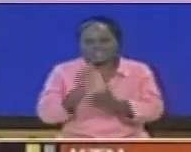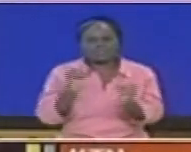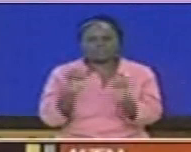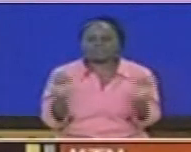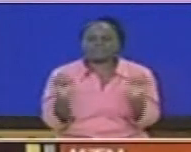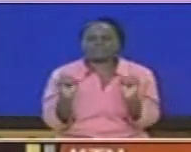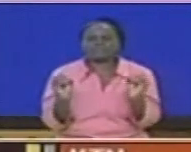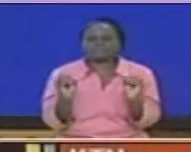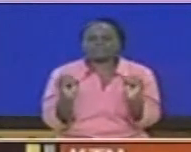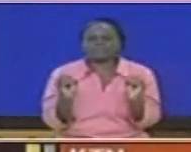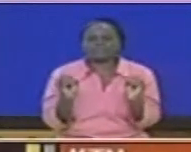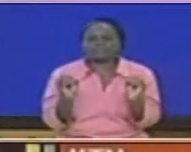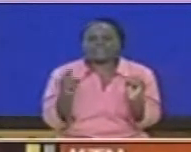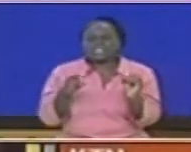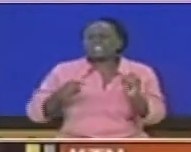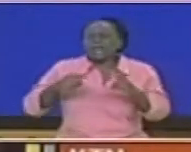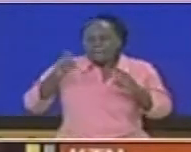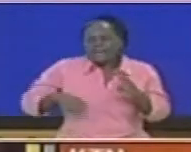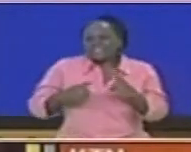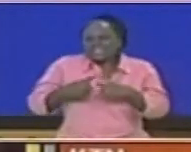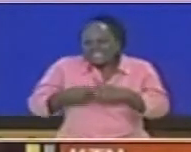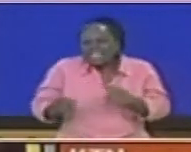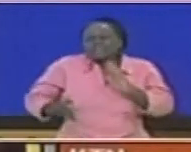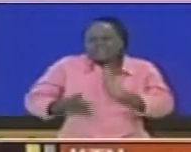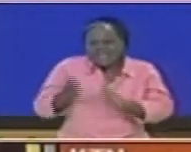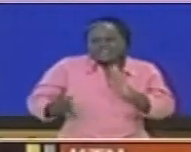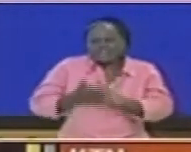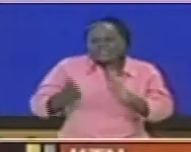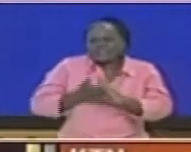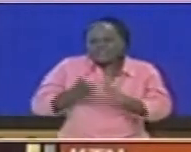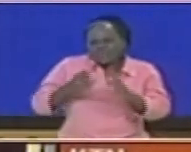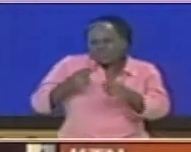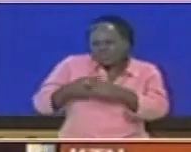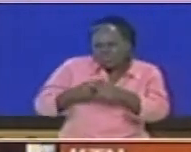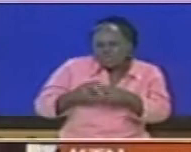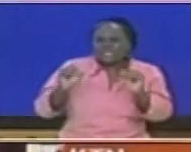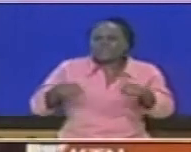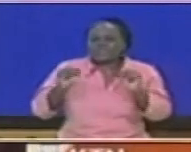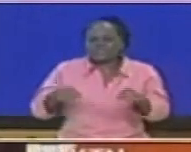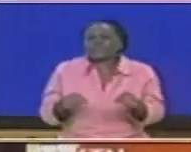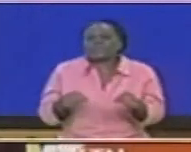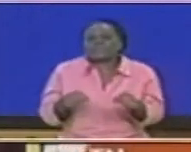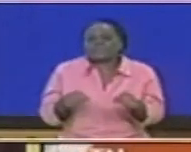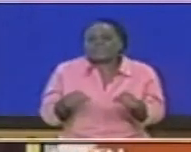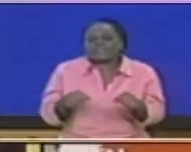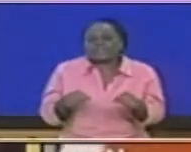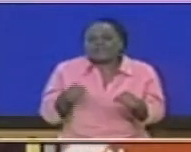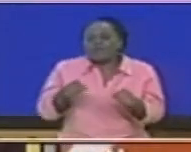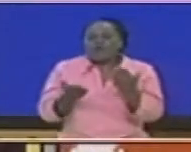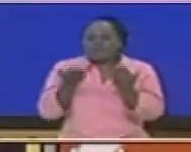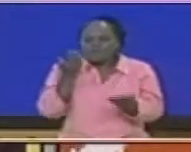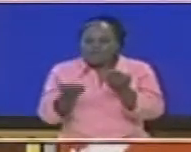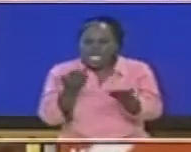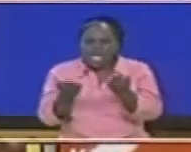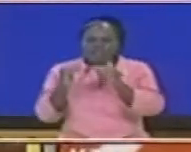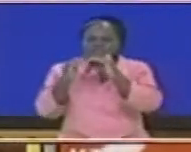get underway as soon as possible in order that the truth will come out and that both the accused and the victims will have a fair